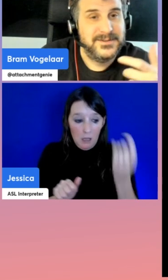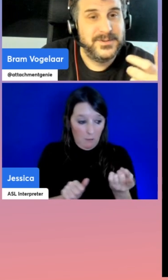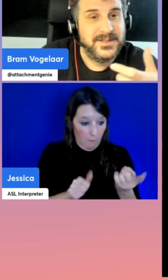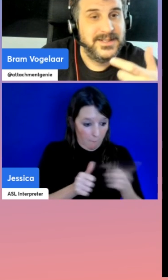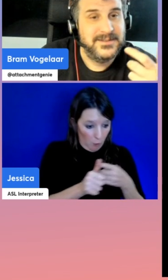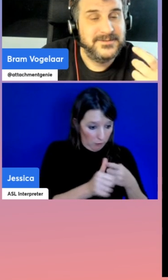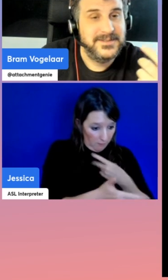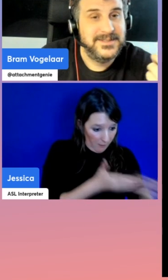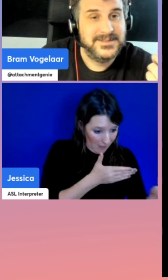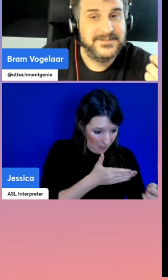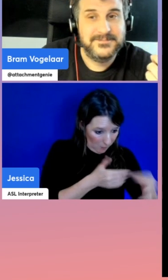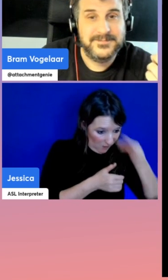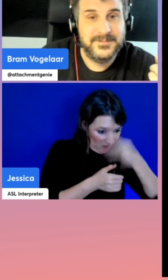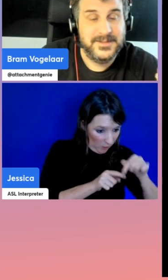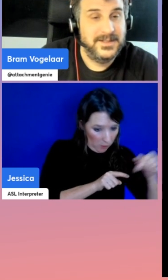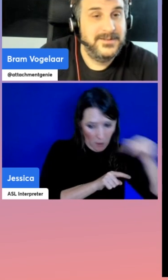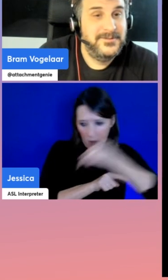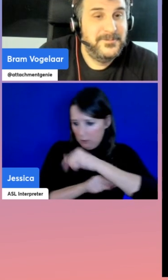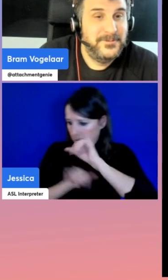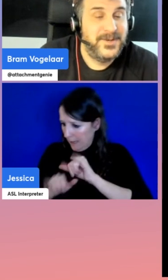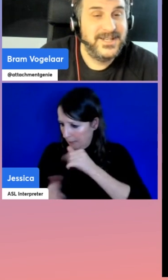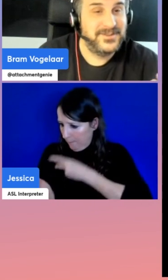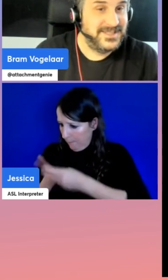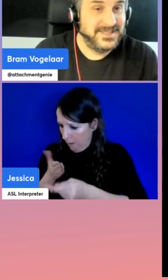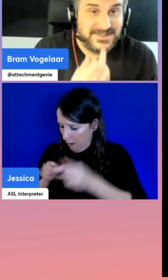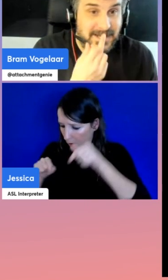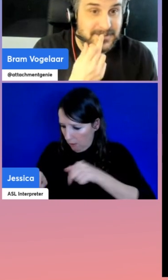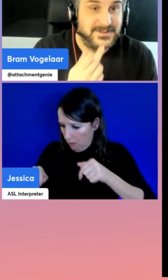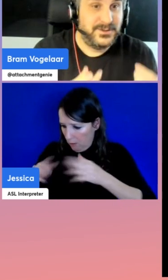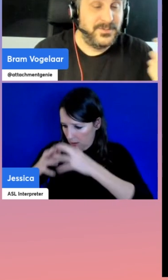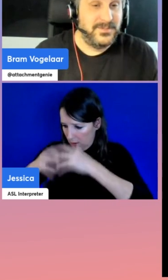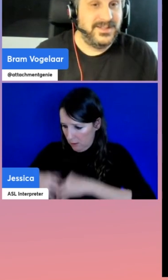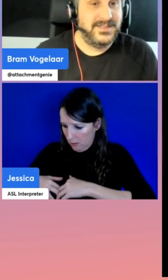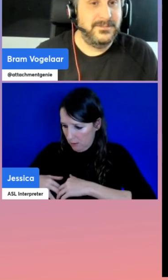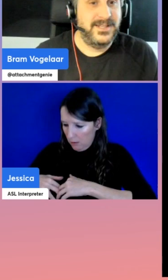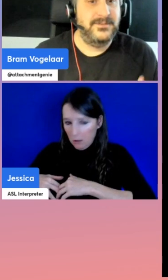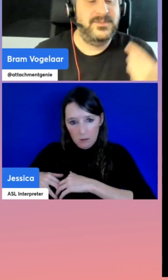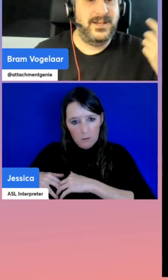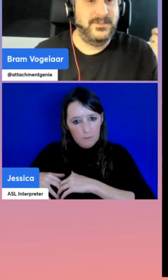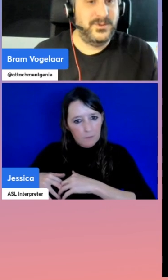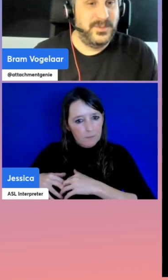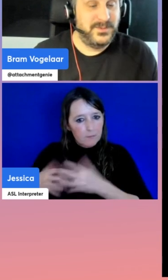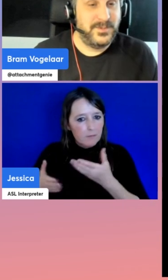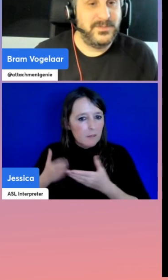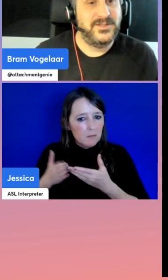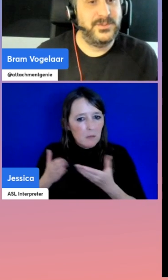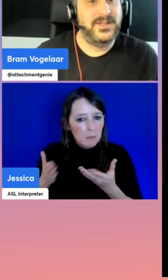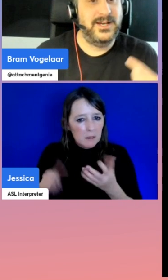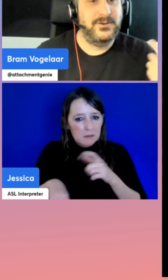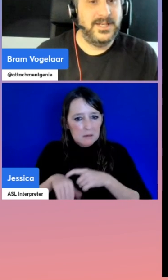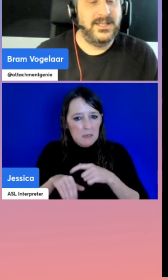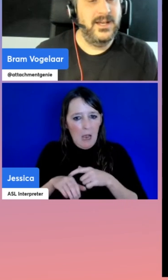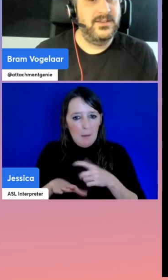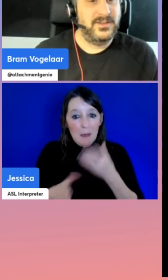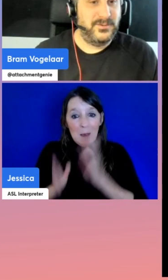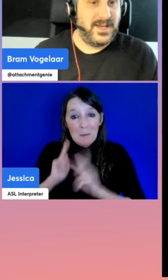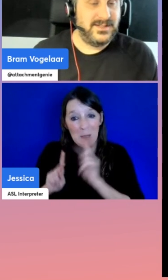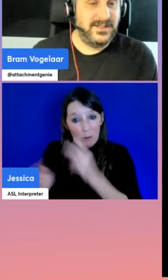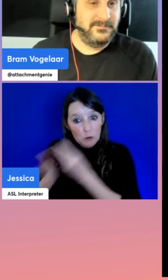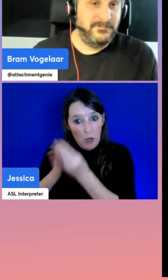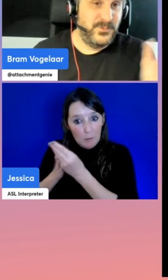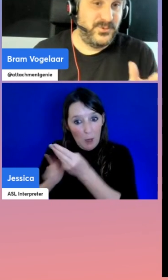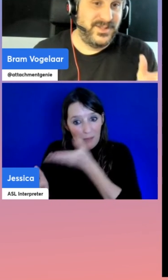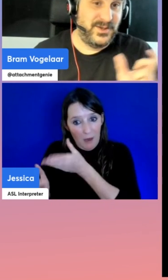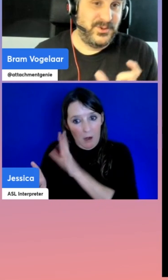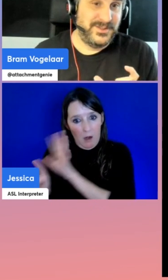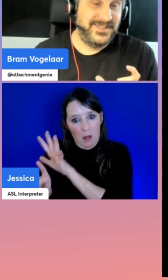and the nearest one is by definition it's nearest, so it might be in the same time zone, people might be shopping there already. So if we